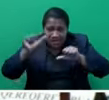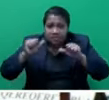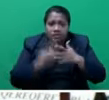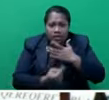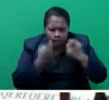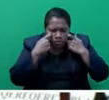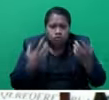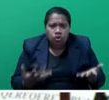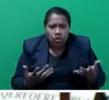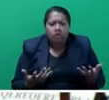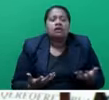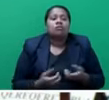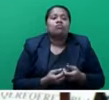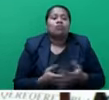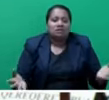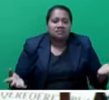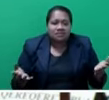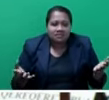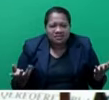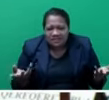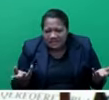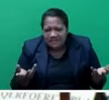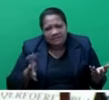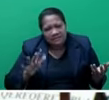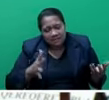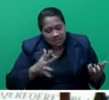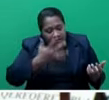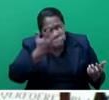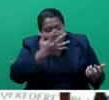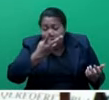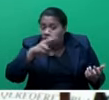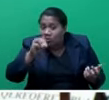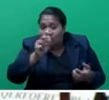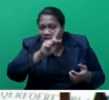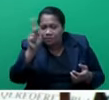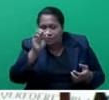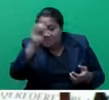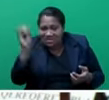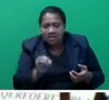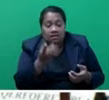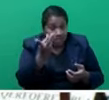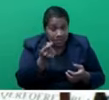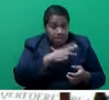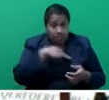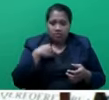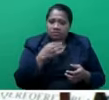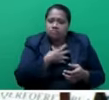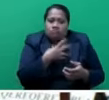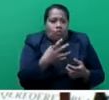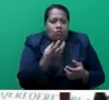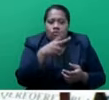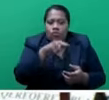wastage is somewhere between 15 to 20%, and in some ministries it could be more than 20%.